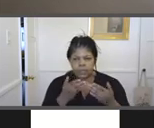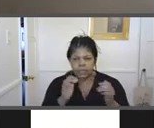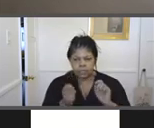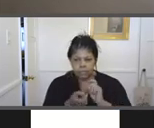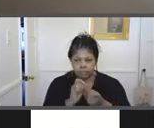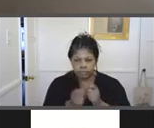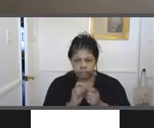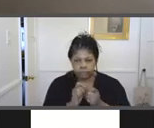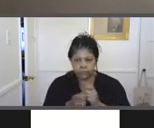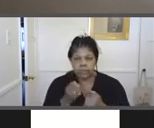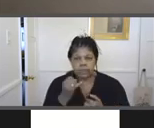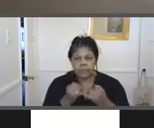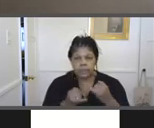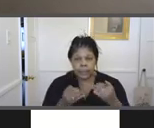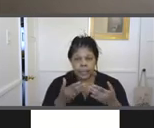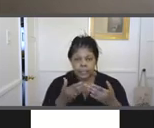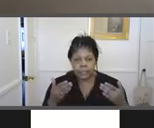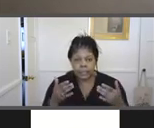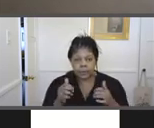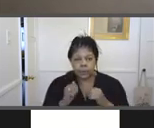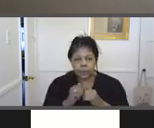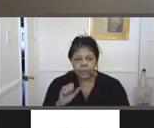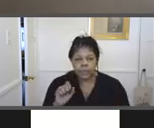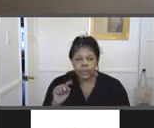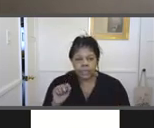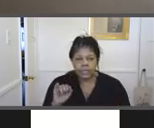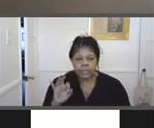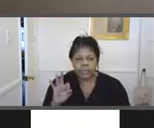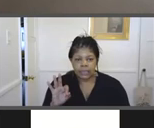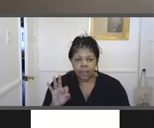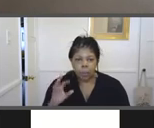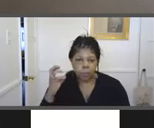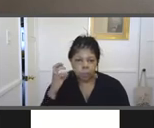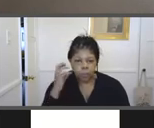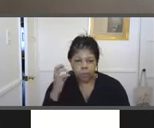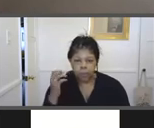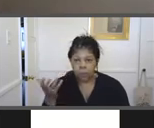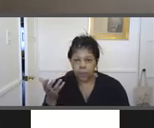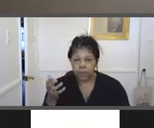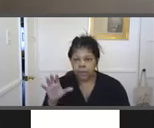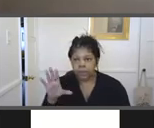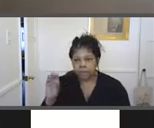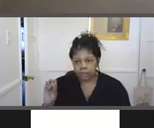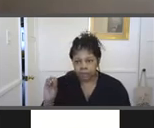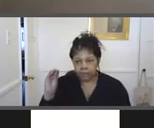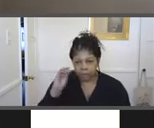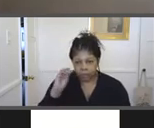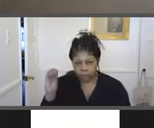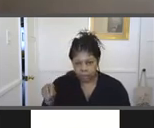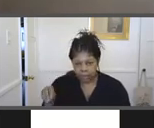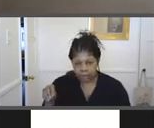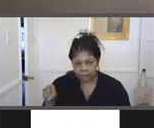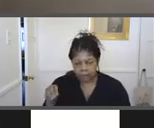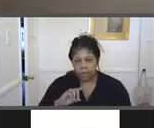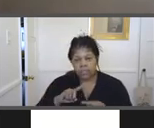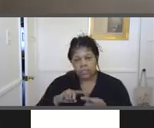last thing on the stiffness is 50%. So when you're working on this lesson from the book to get the same results, then